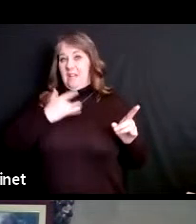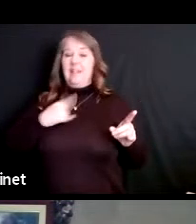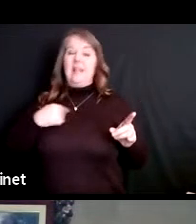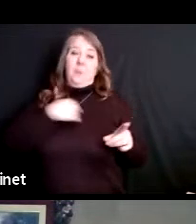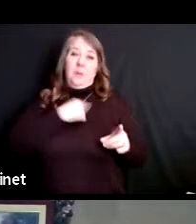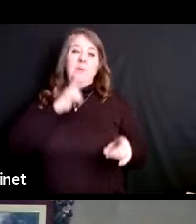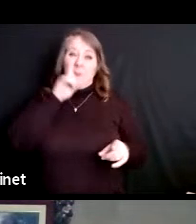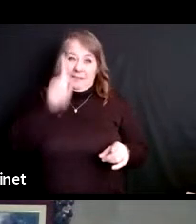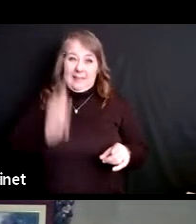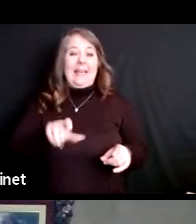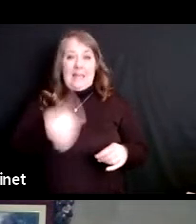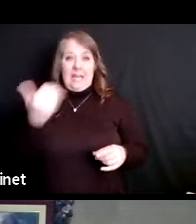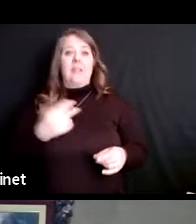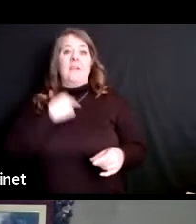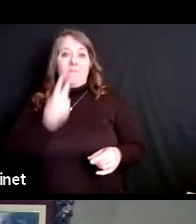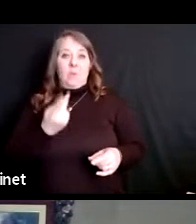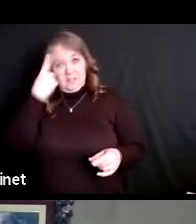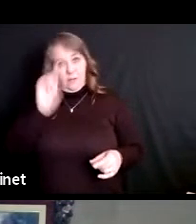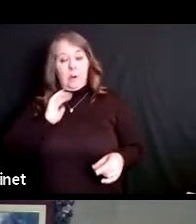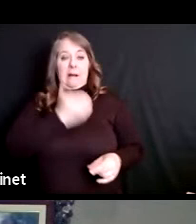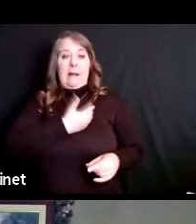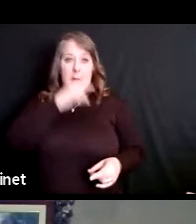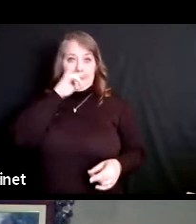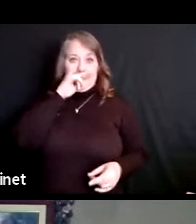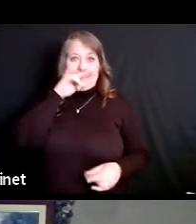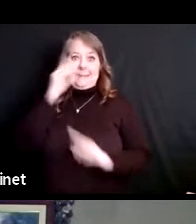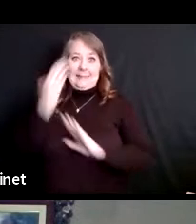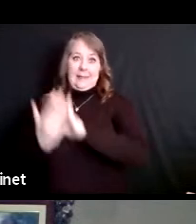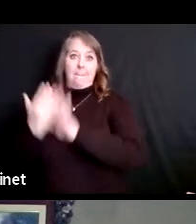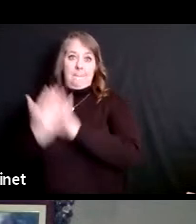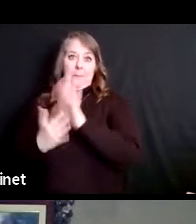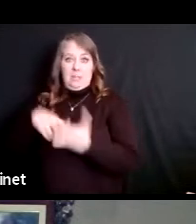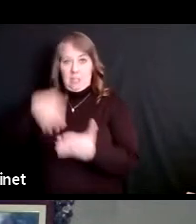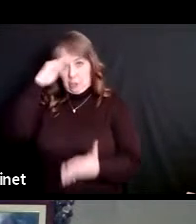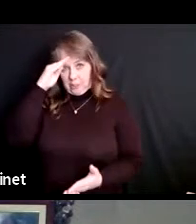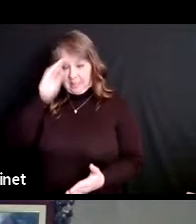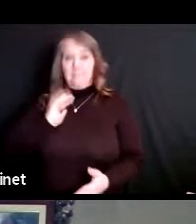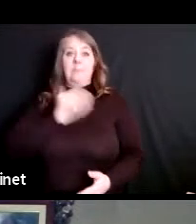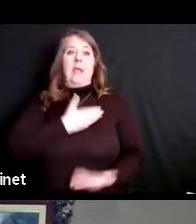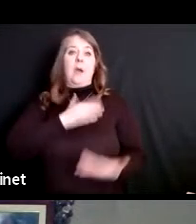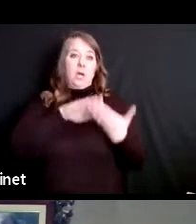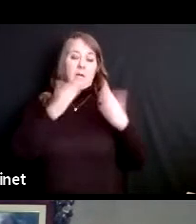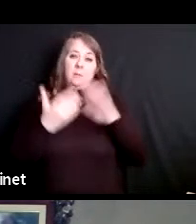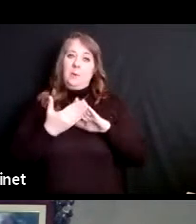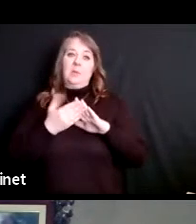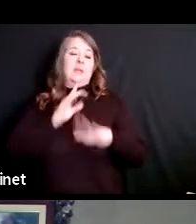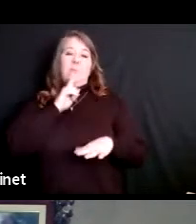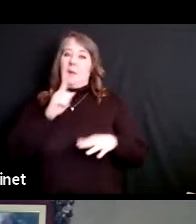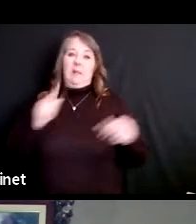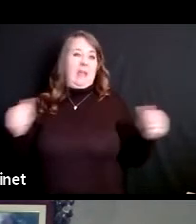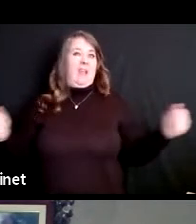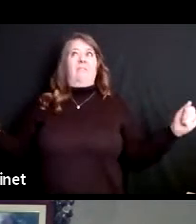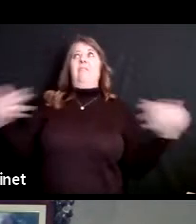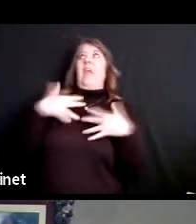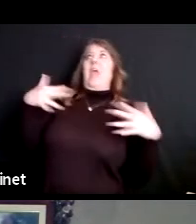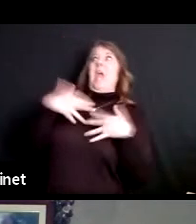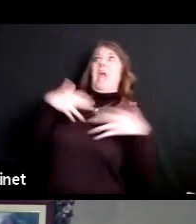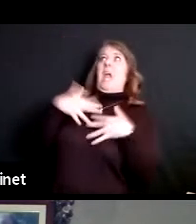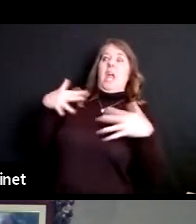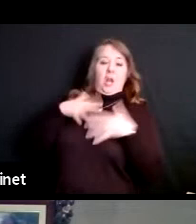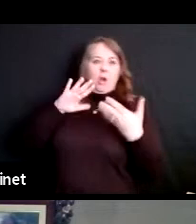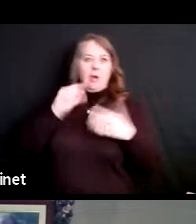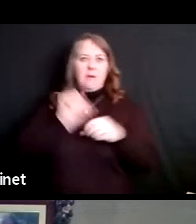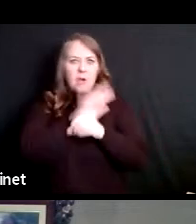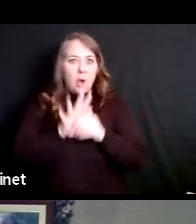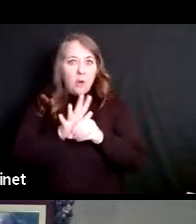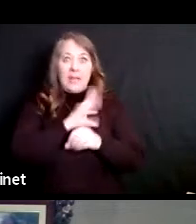another voice for these kids for in-person learning. Our community is being so overrun with fear of COVID, and it shows in